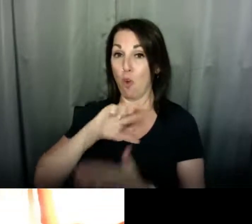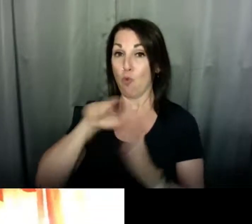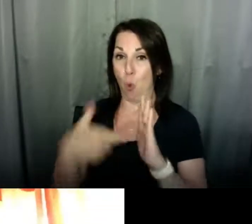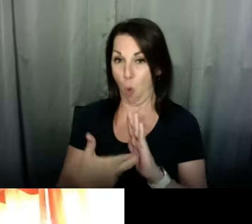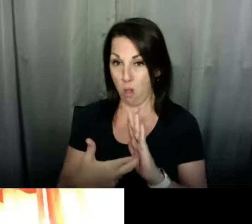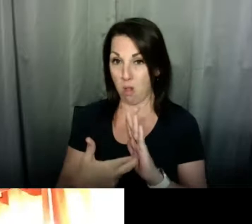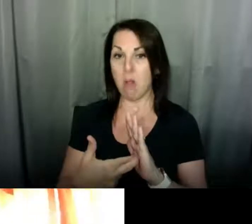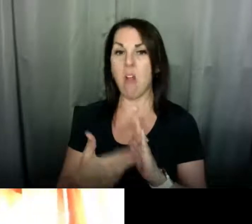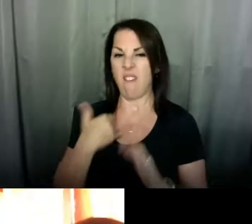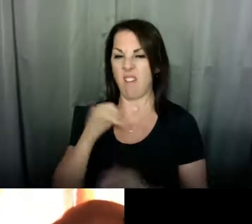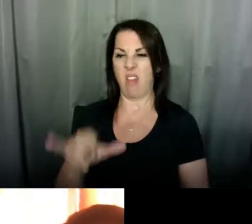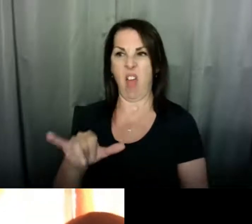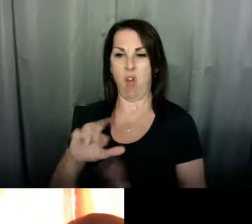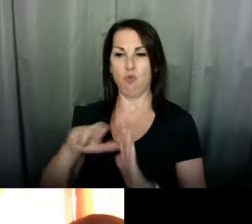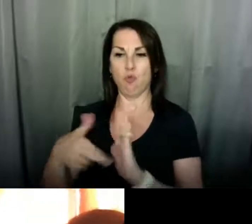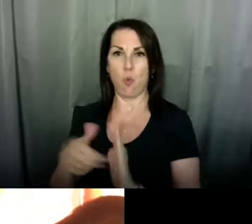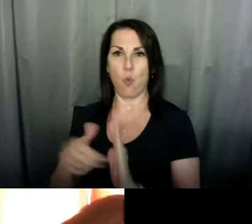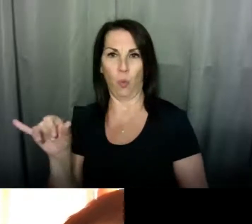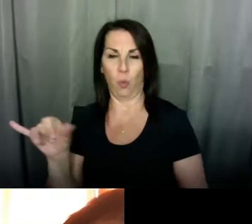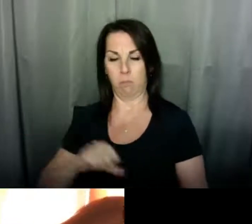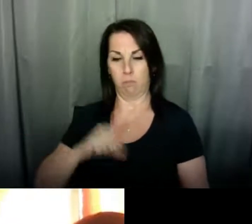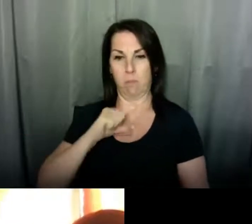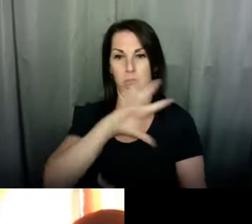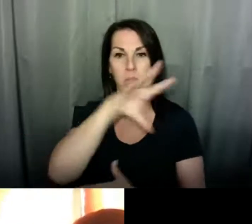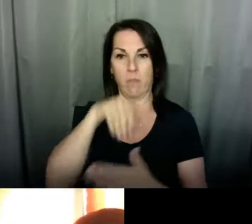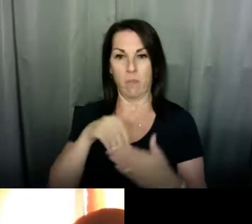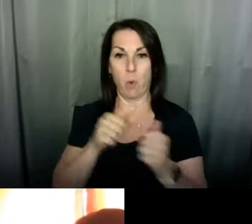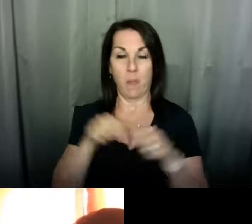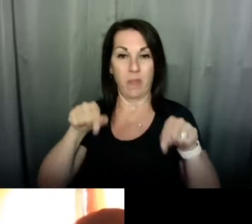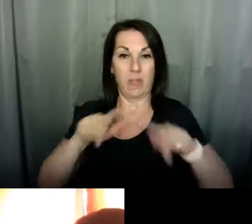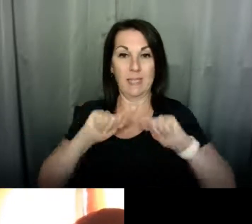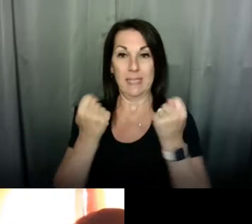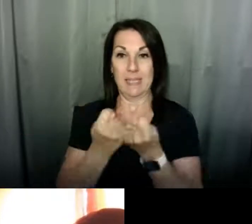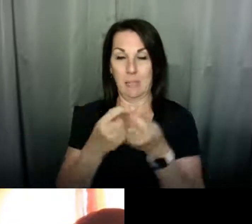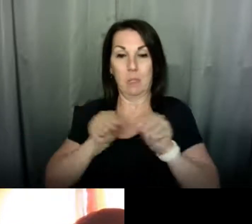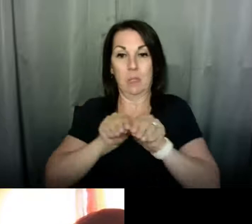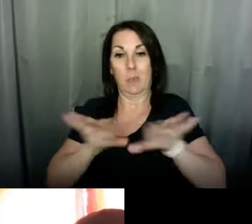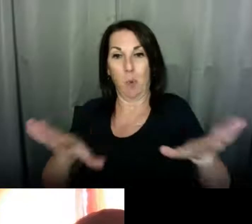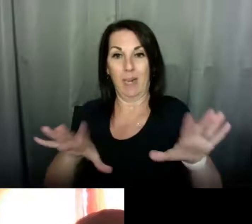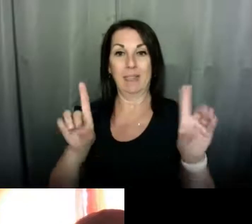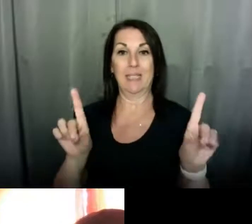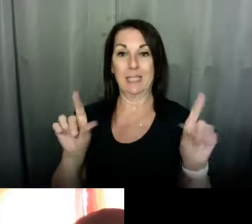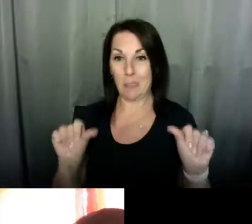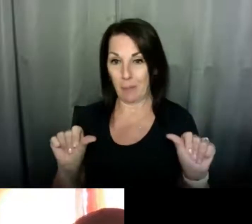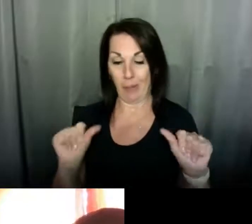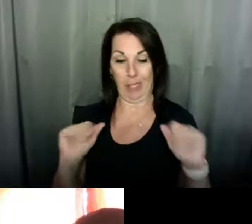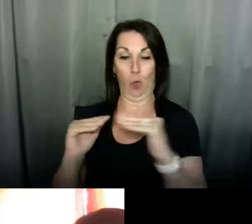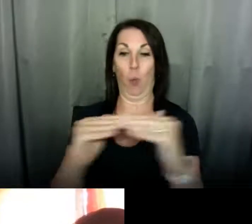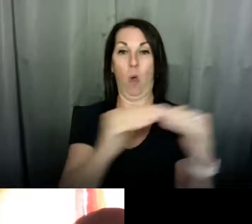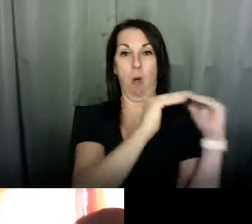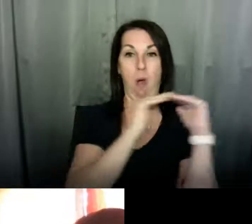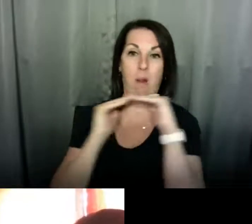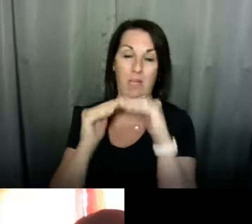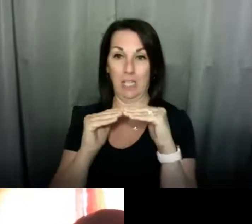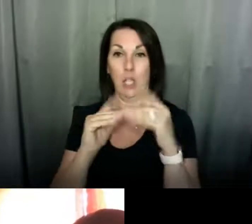well. I'm very proud to be a part of this team, which is spreading disability equality